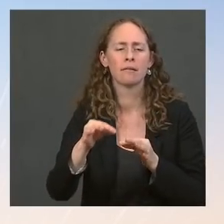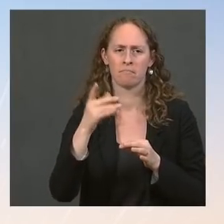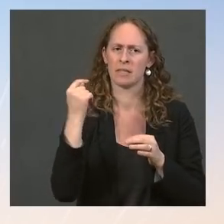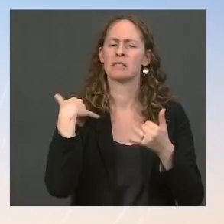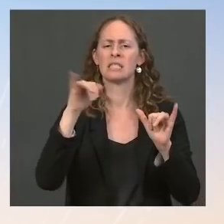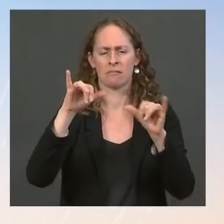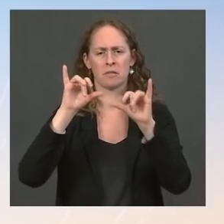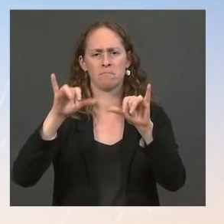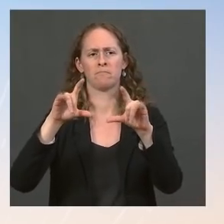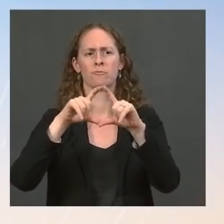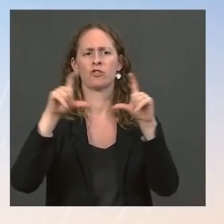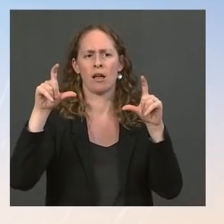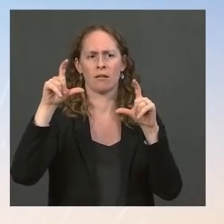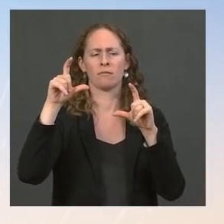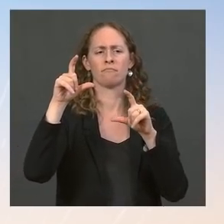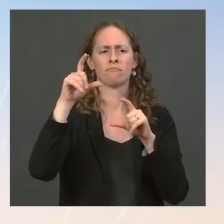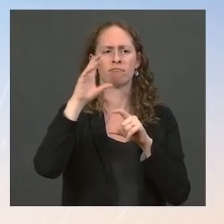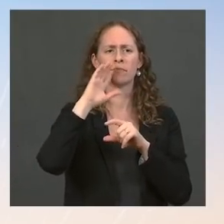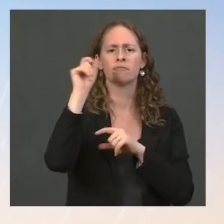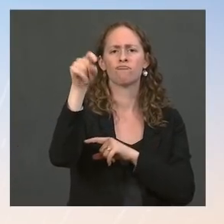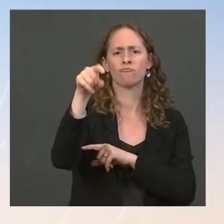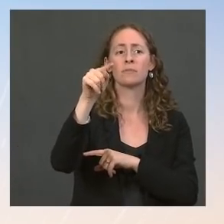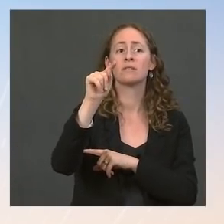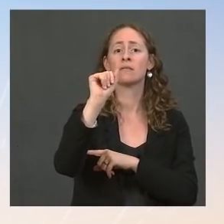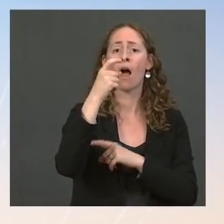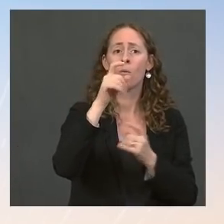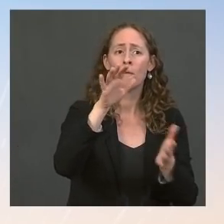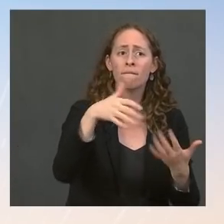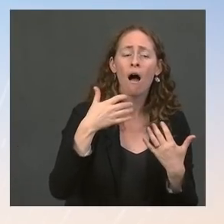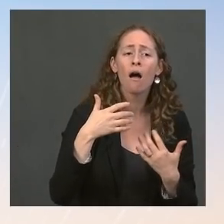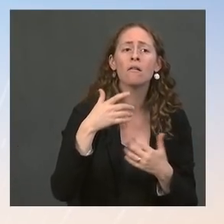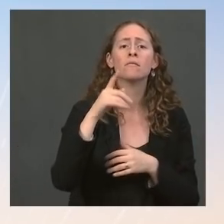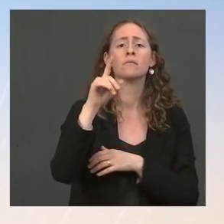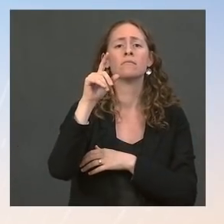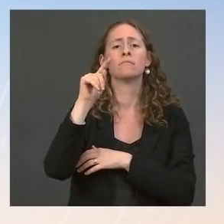refunds, providing the child tax credit. So, you know,